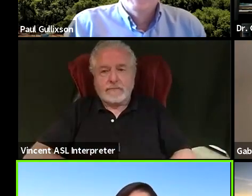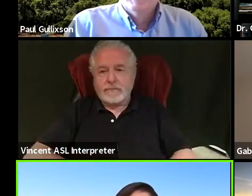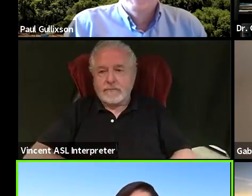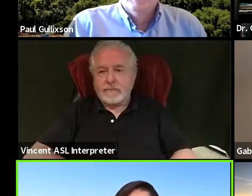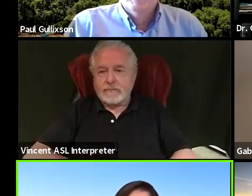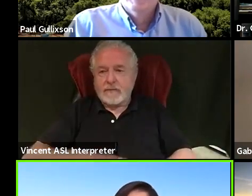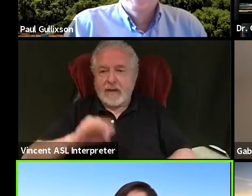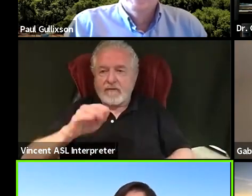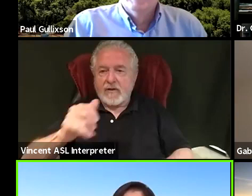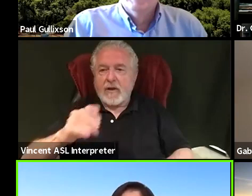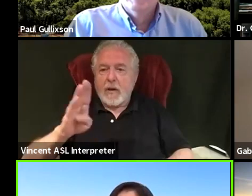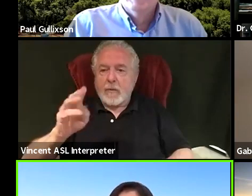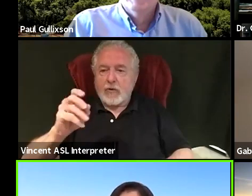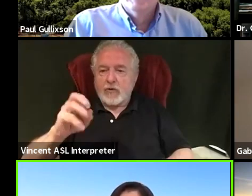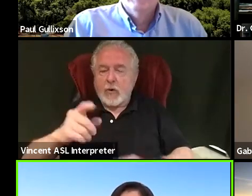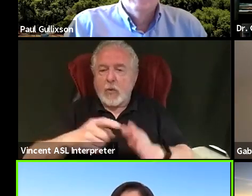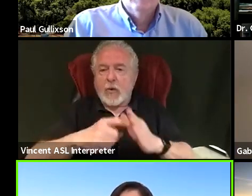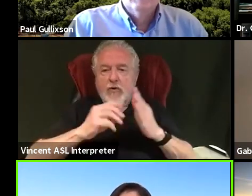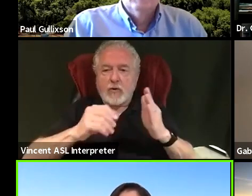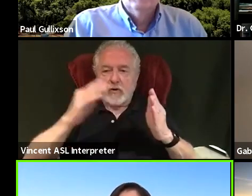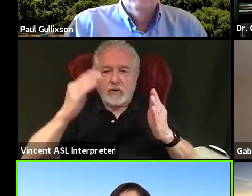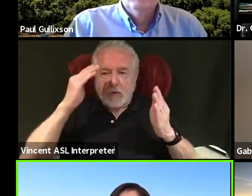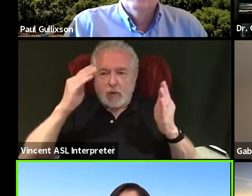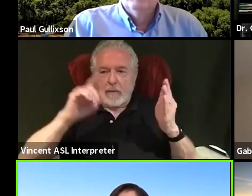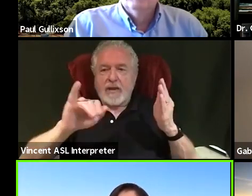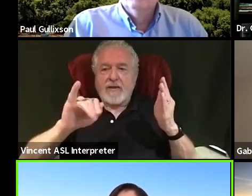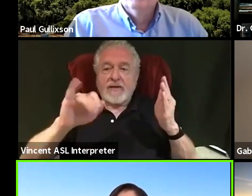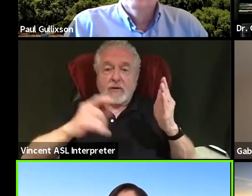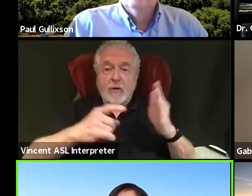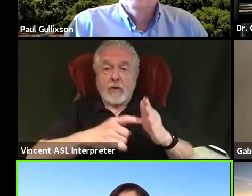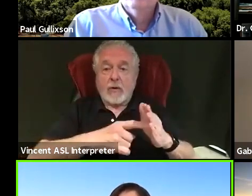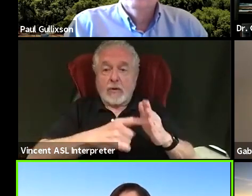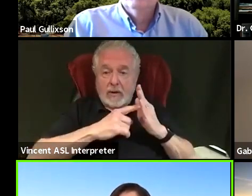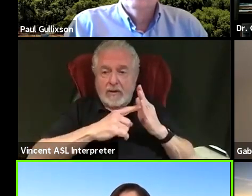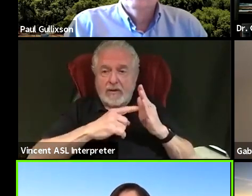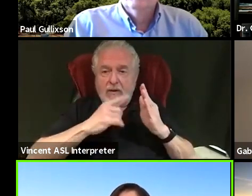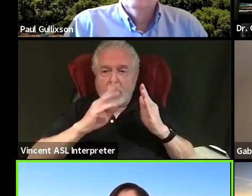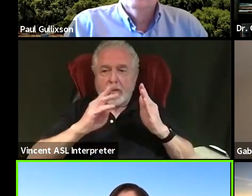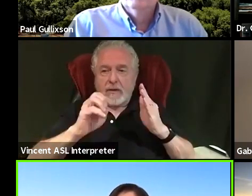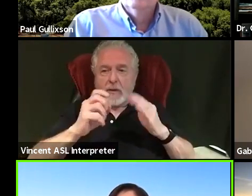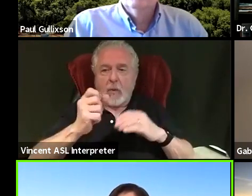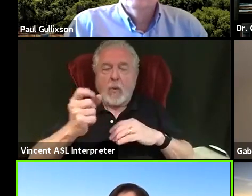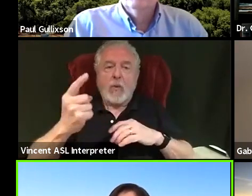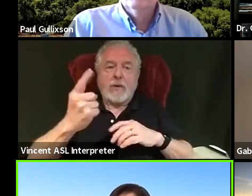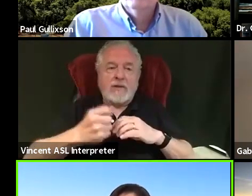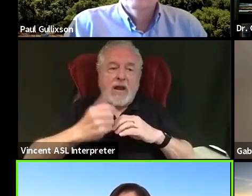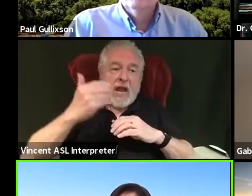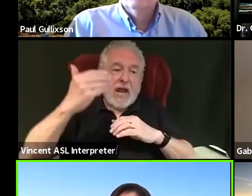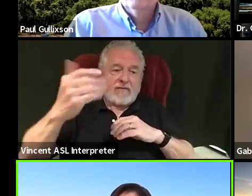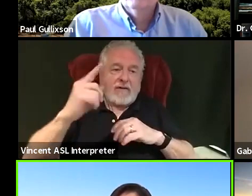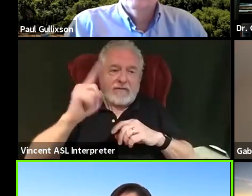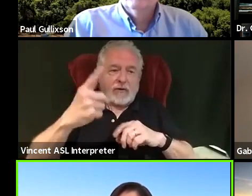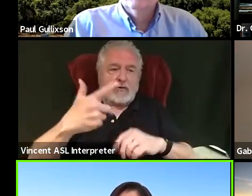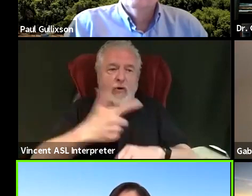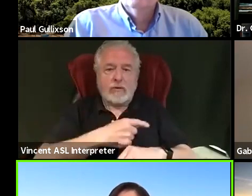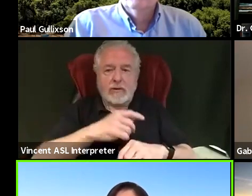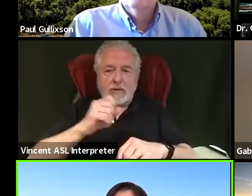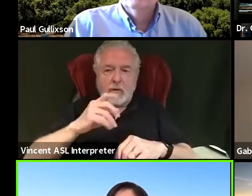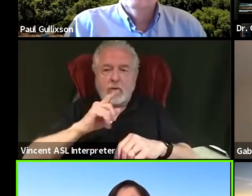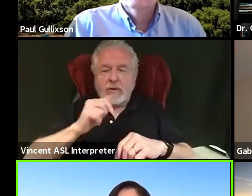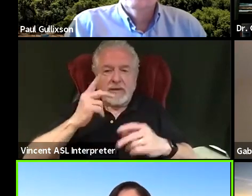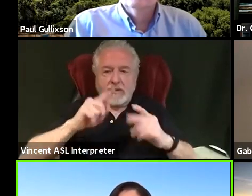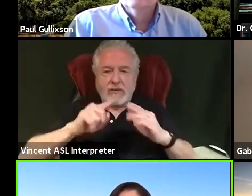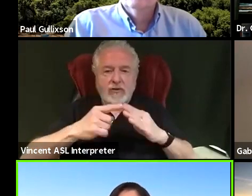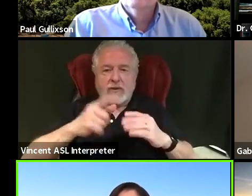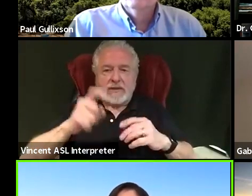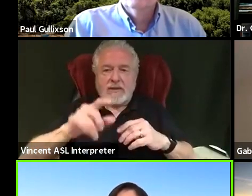And if there is a booster required, again, nobody really knows, but if it is required, they say that it would be a year after the first dose. So we wouldn't